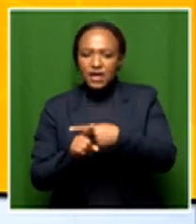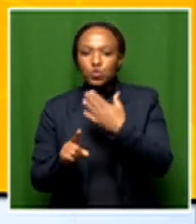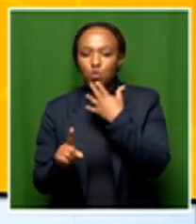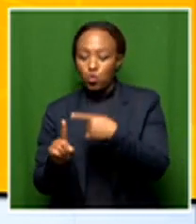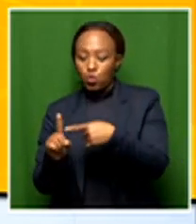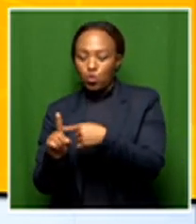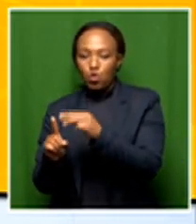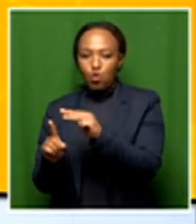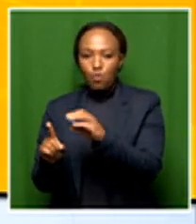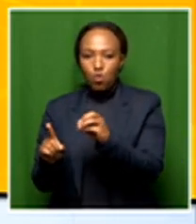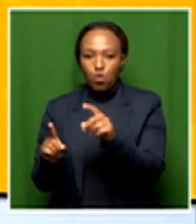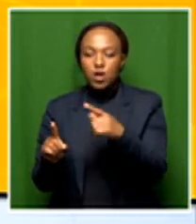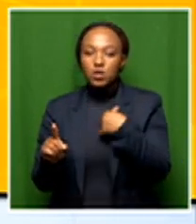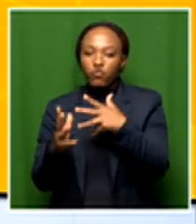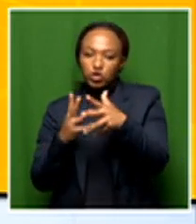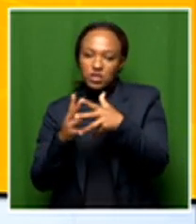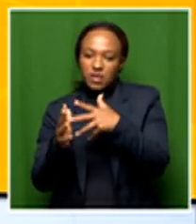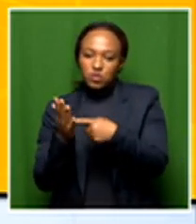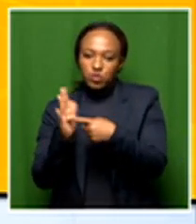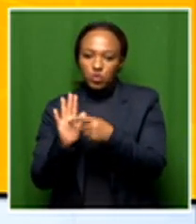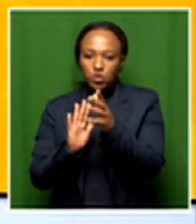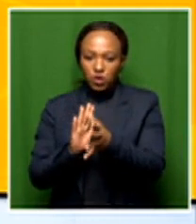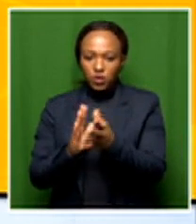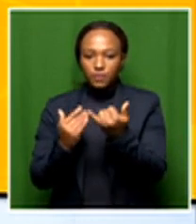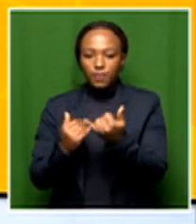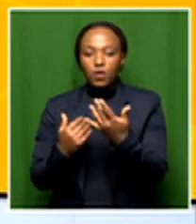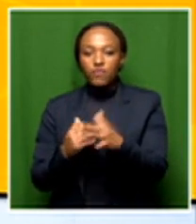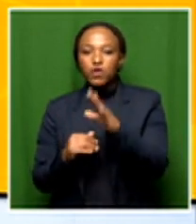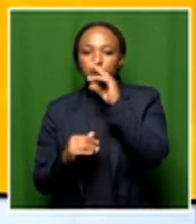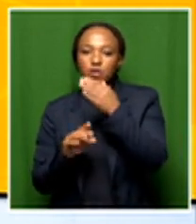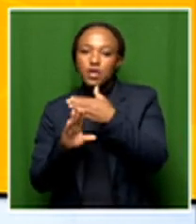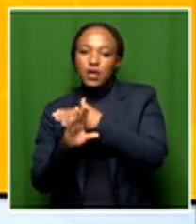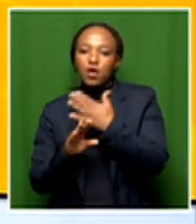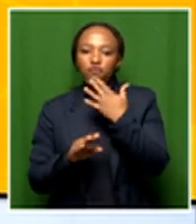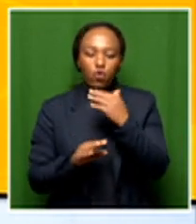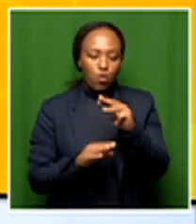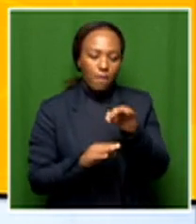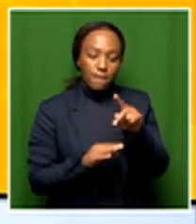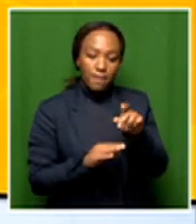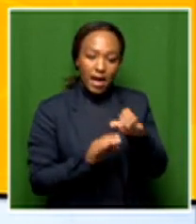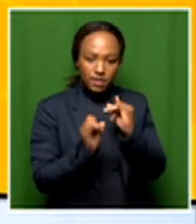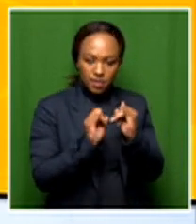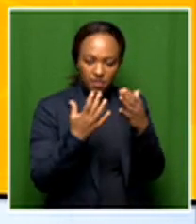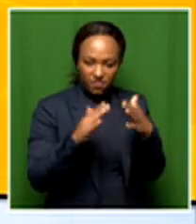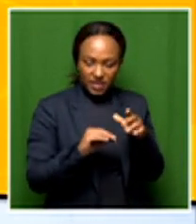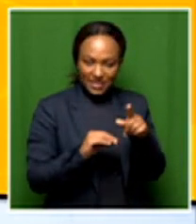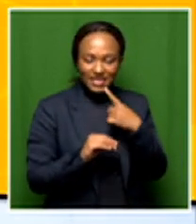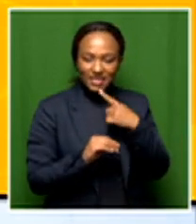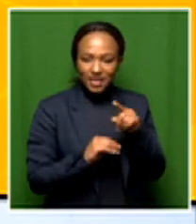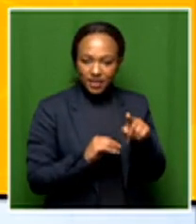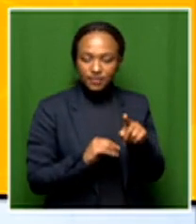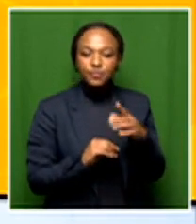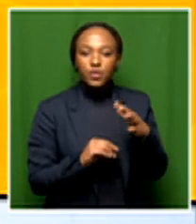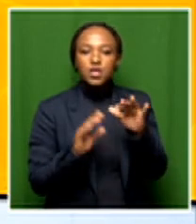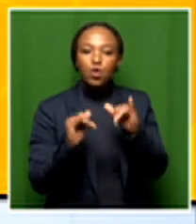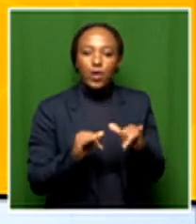Moody in the interest of transparency and fairness. We spoke earlier to Mike Moriarty, and he said that